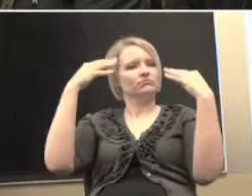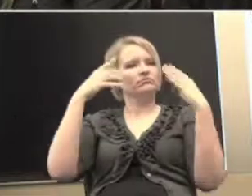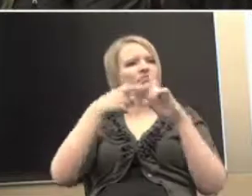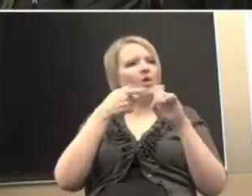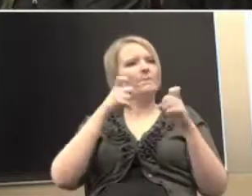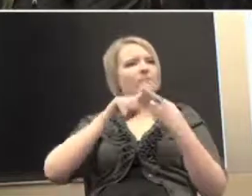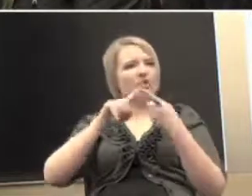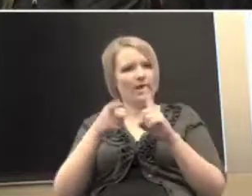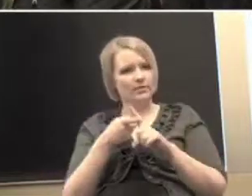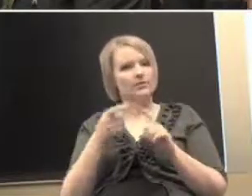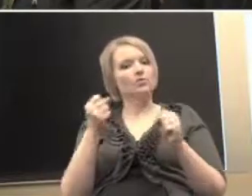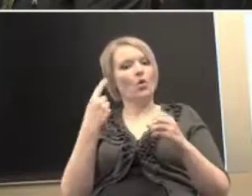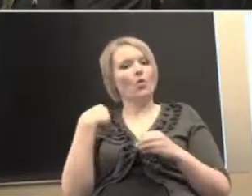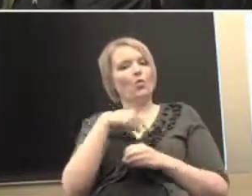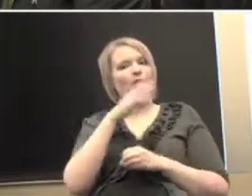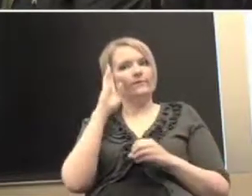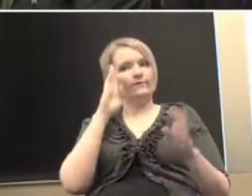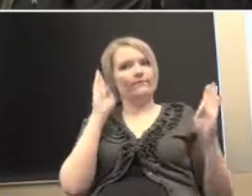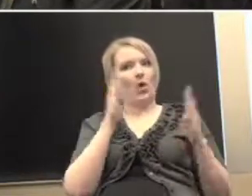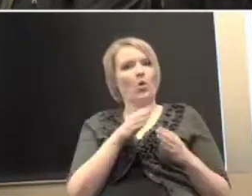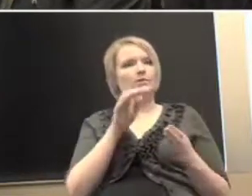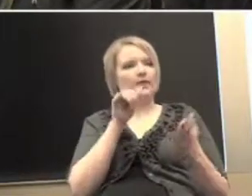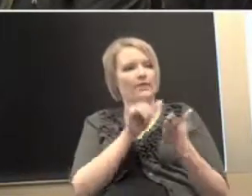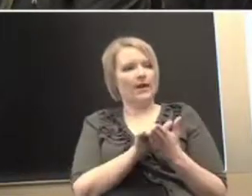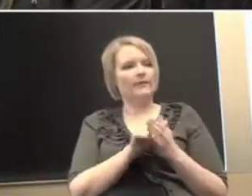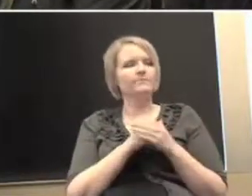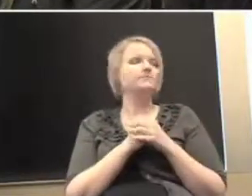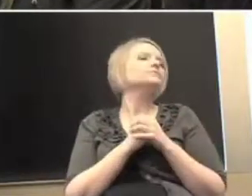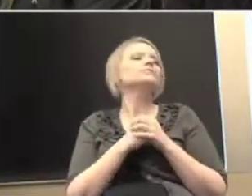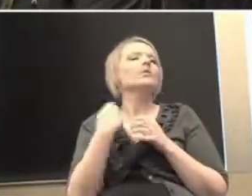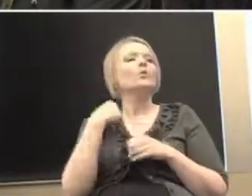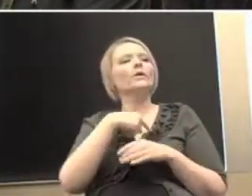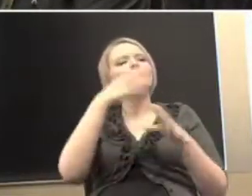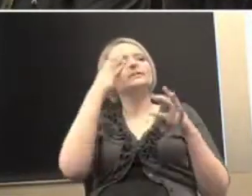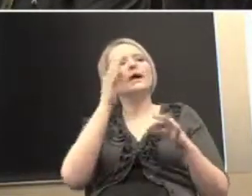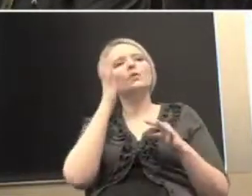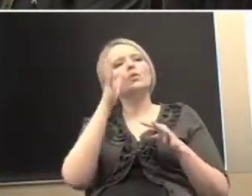that as what we're going to focus on, and decided we would do a